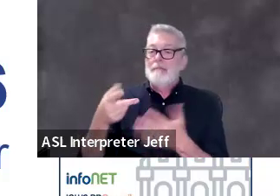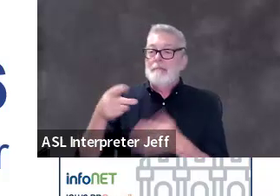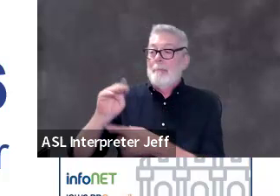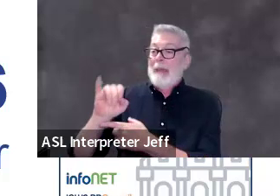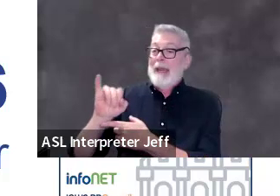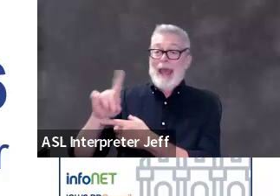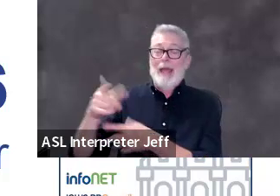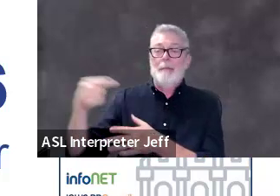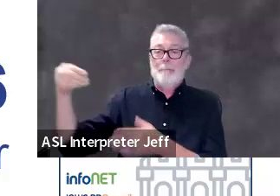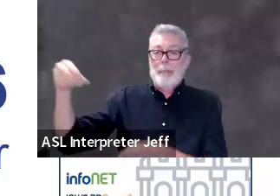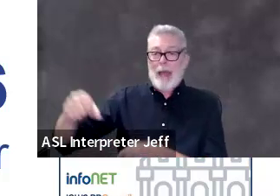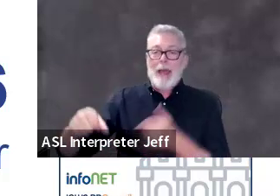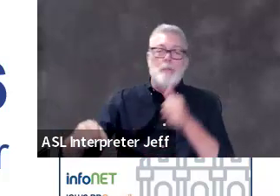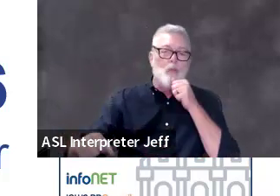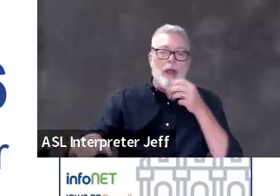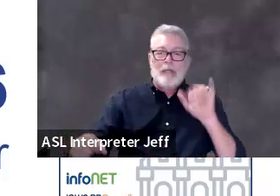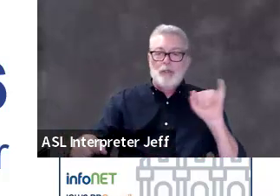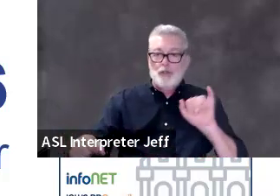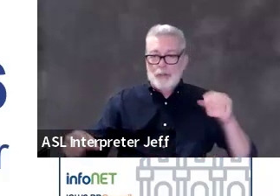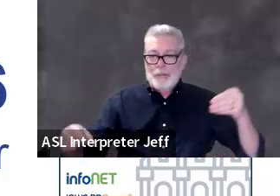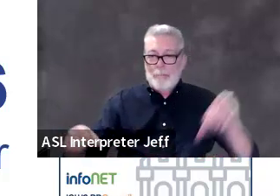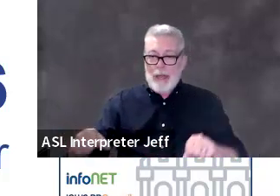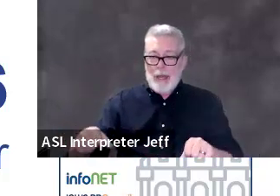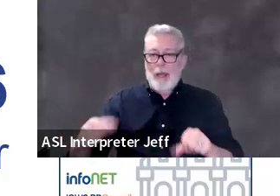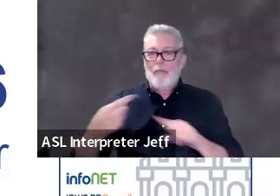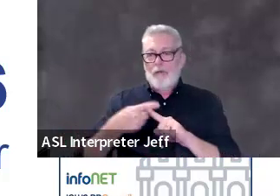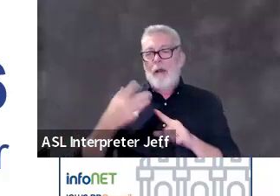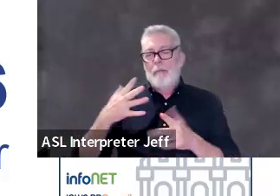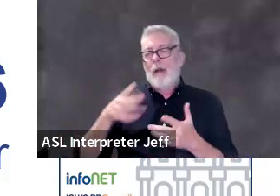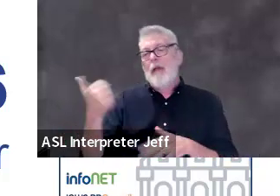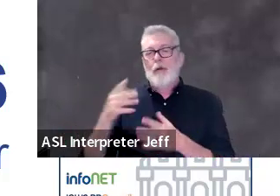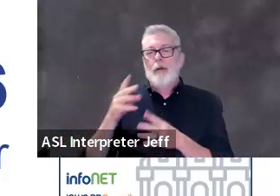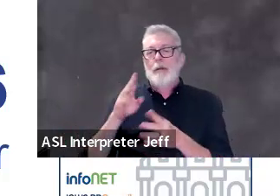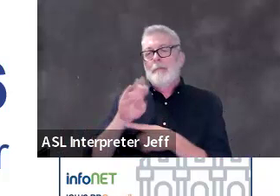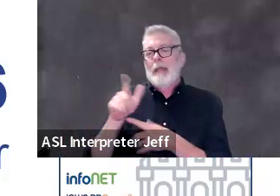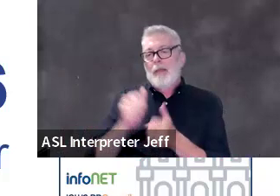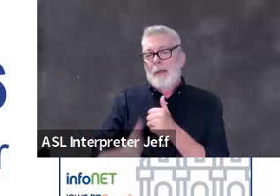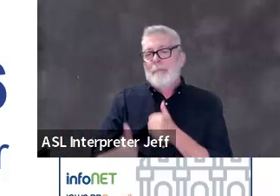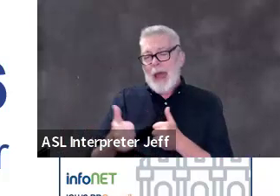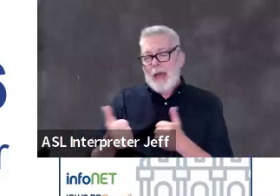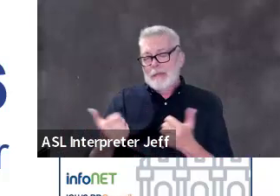and it's covered by private insurance from a bill that passed earlier in the session. So it